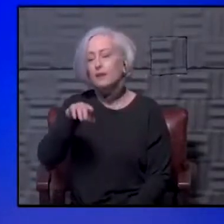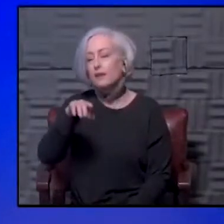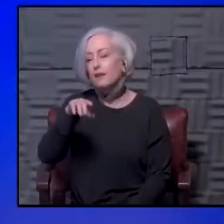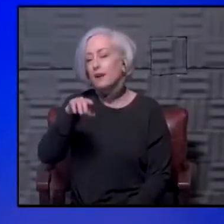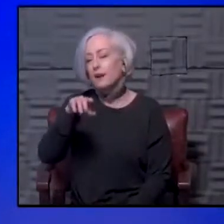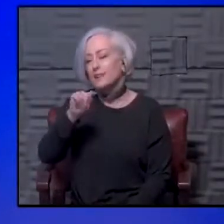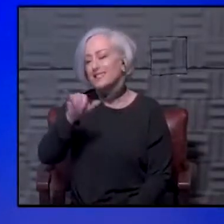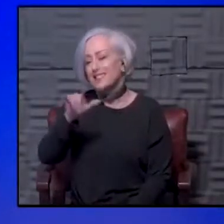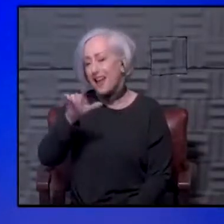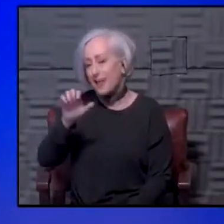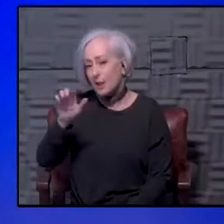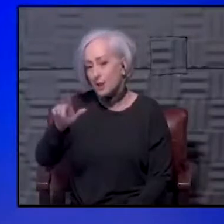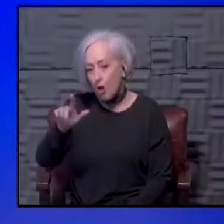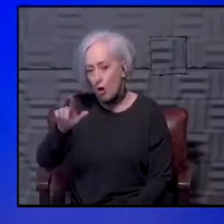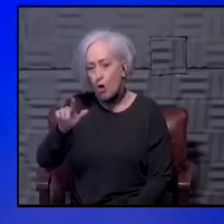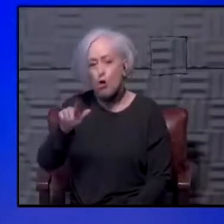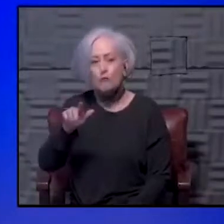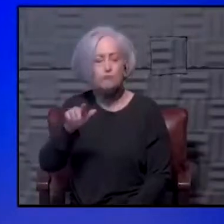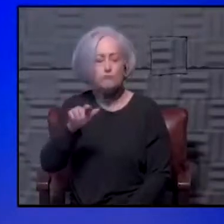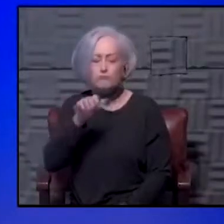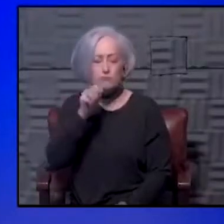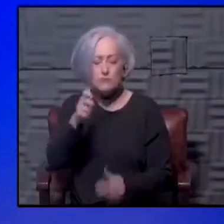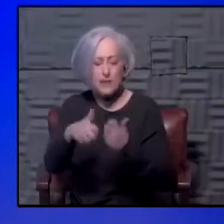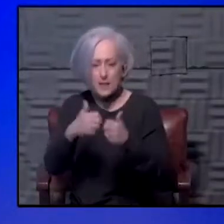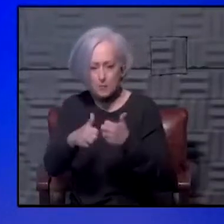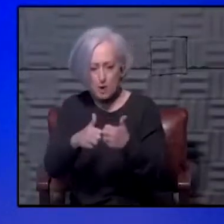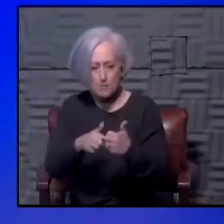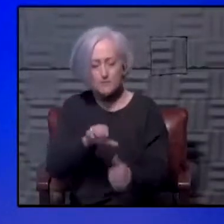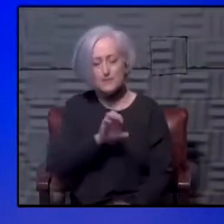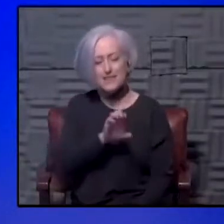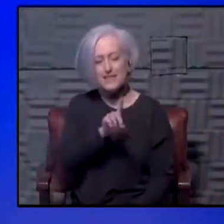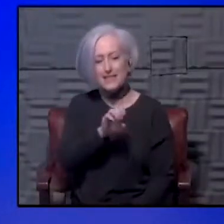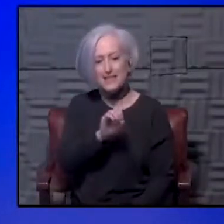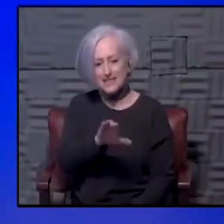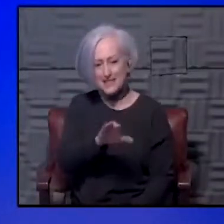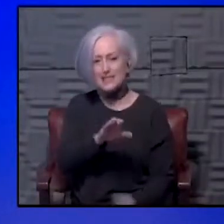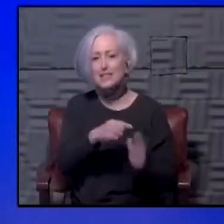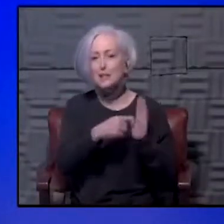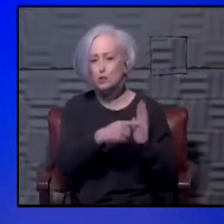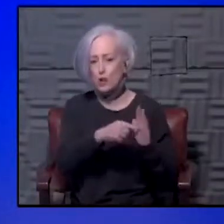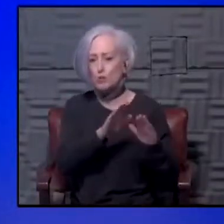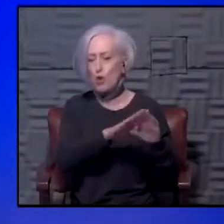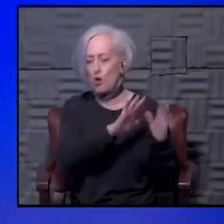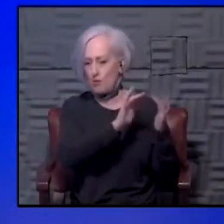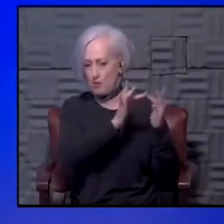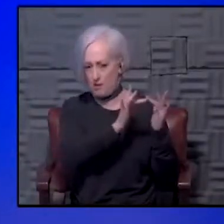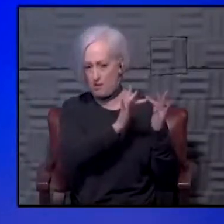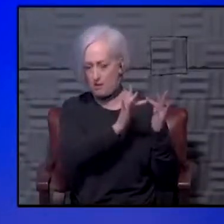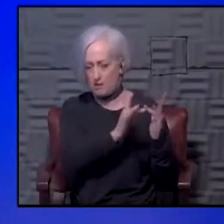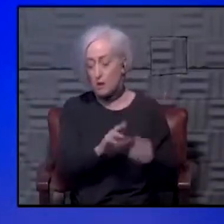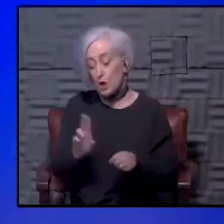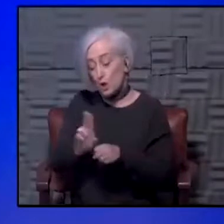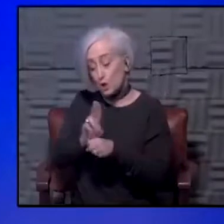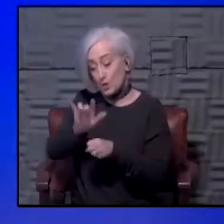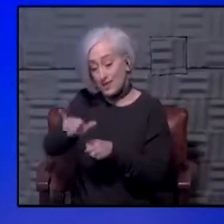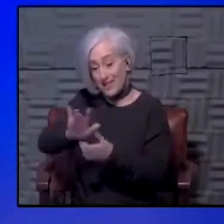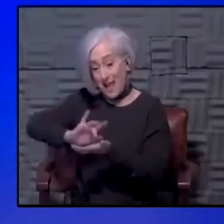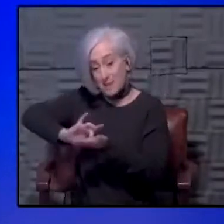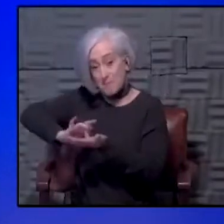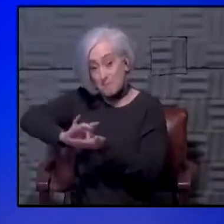like Tylenol, it won't be a problem. In fact, the CDC has addressed this on their website. They're saying taking those